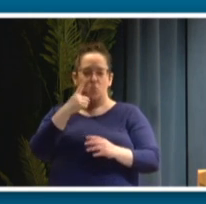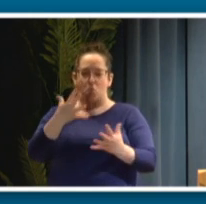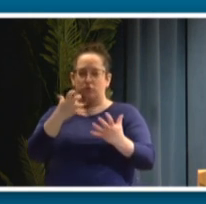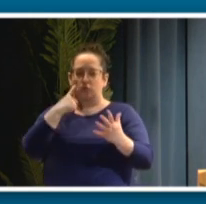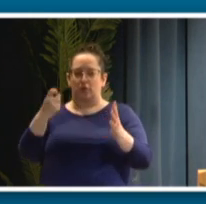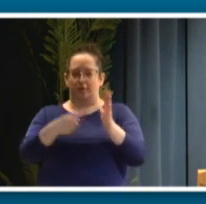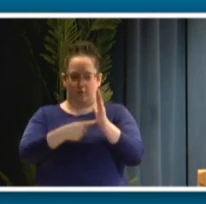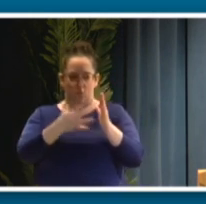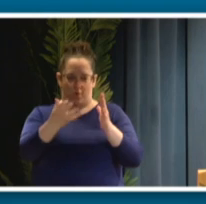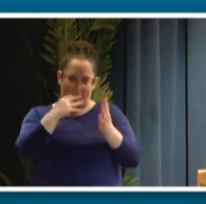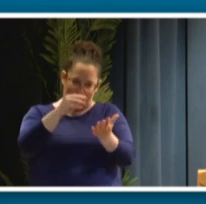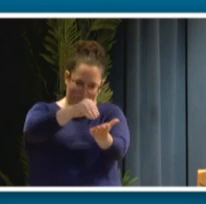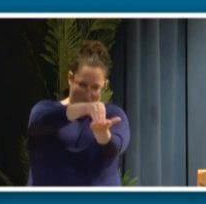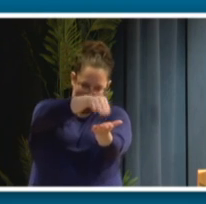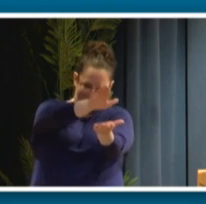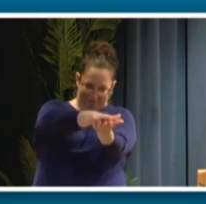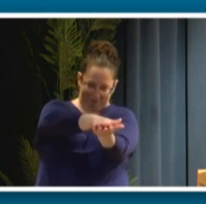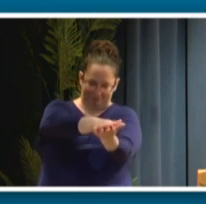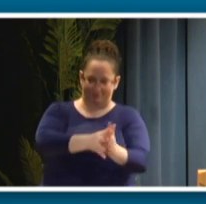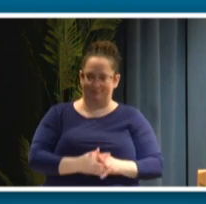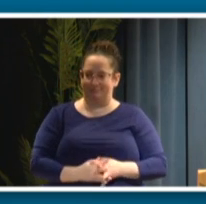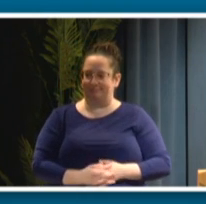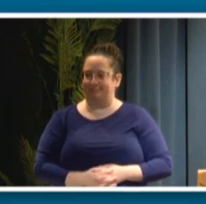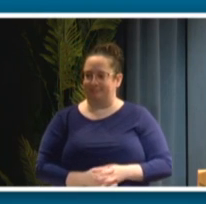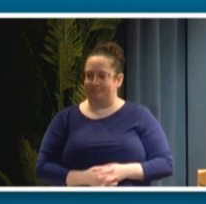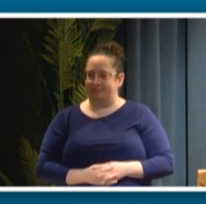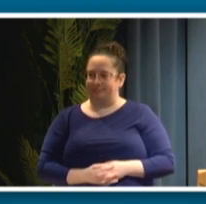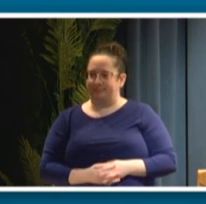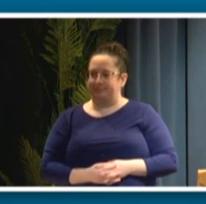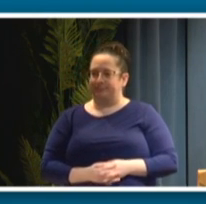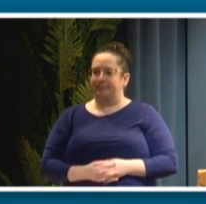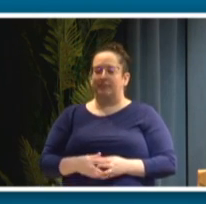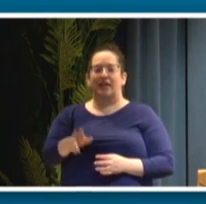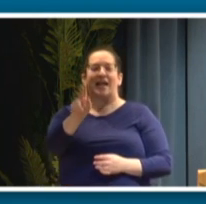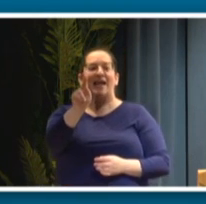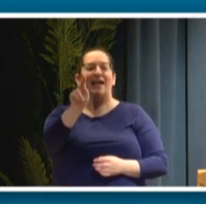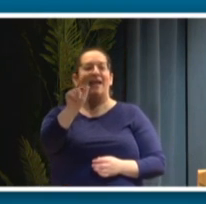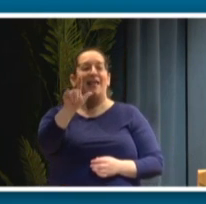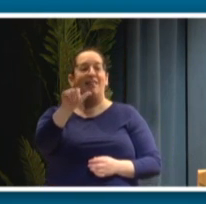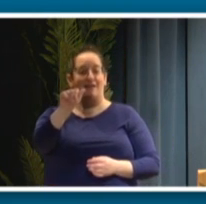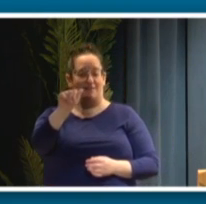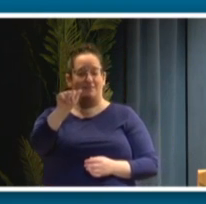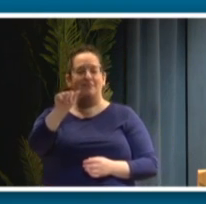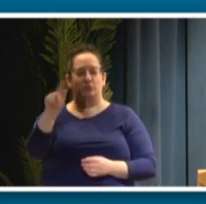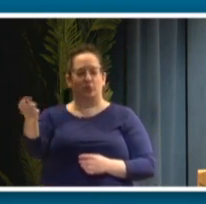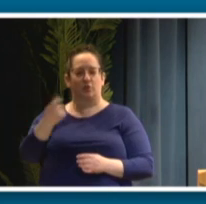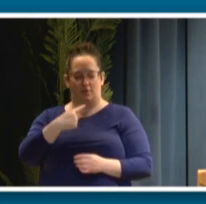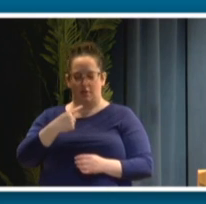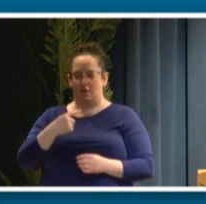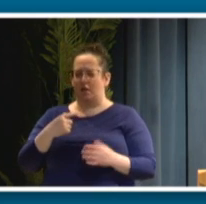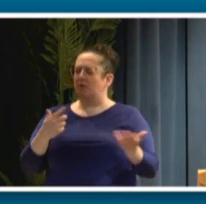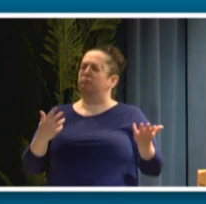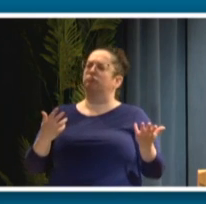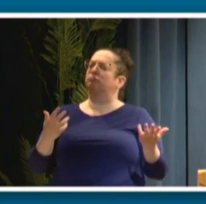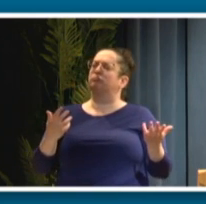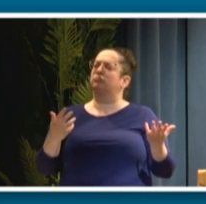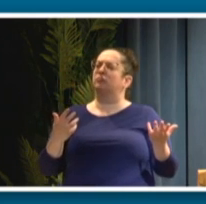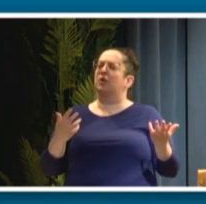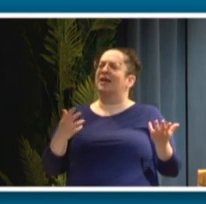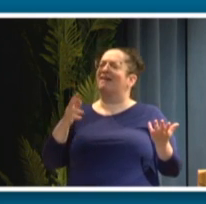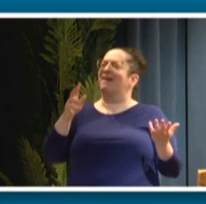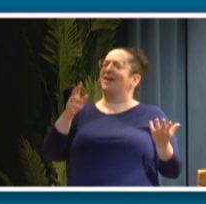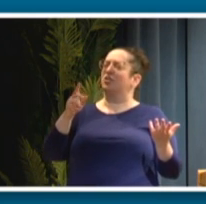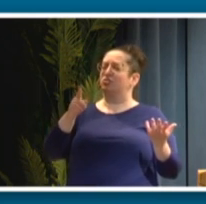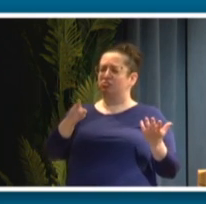on document. Yes. Hi, my name is Kayla. I just wanted to know if you've come across students that are apathetic